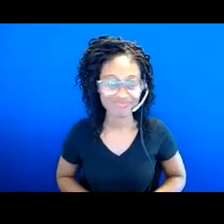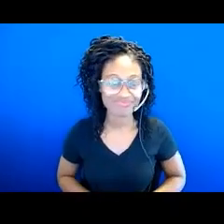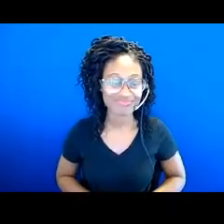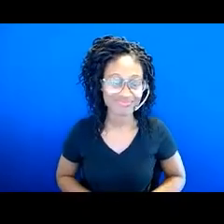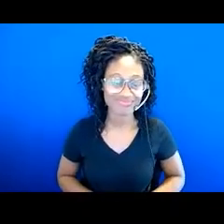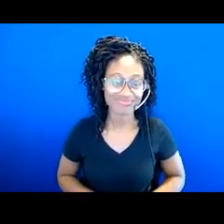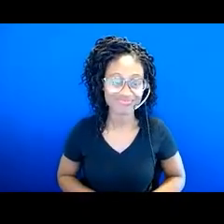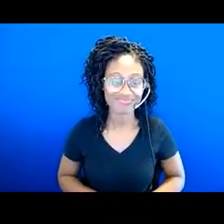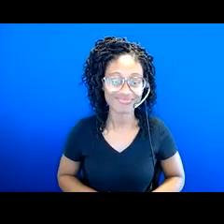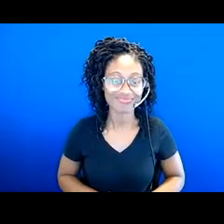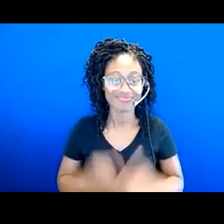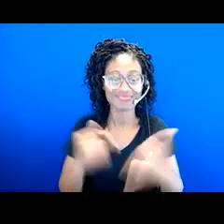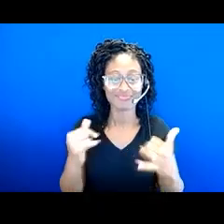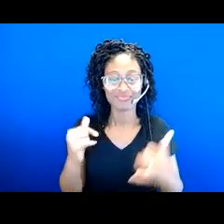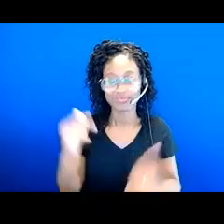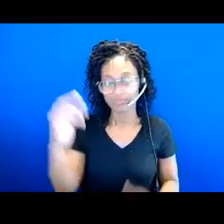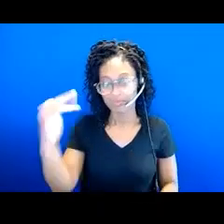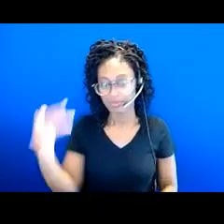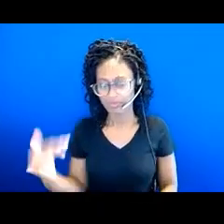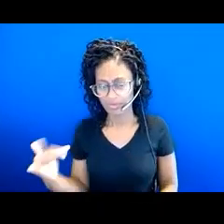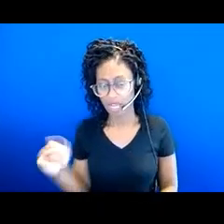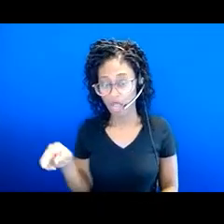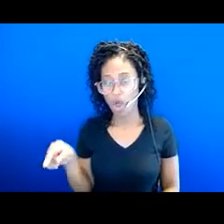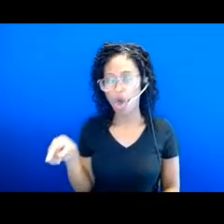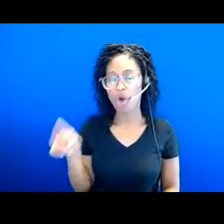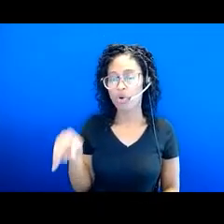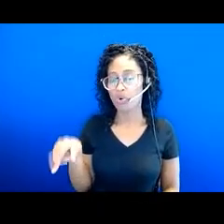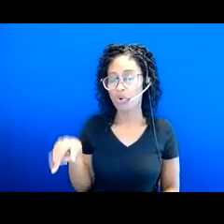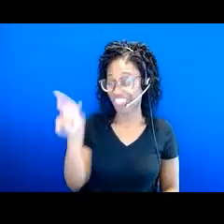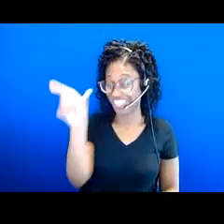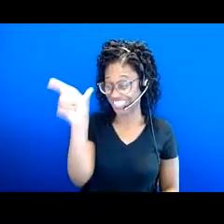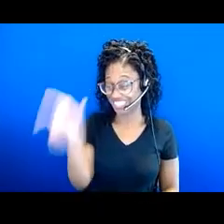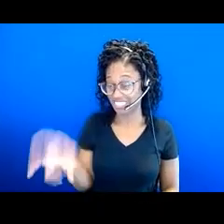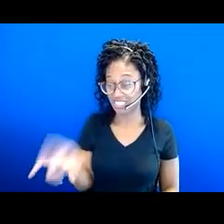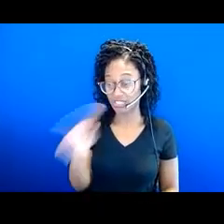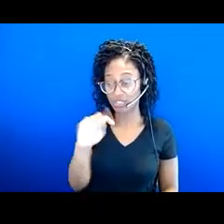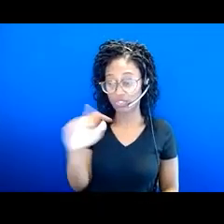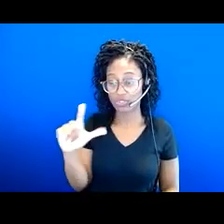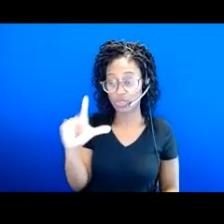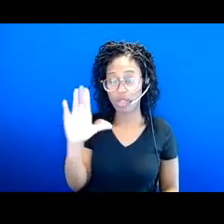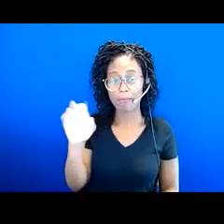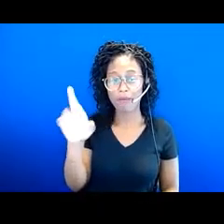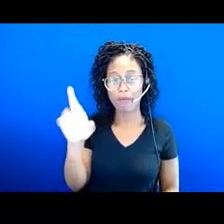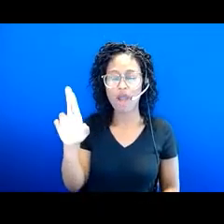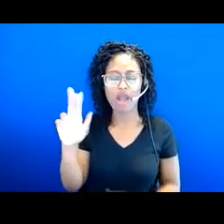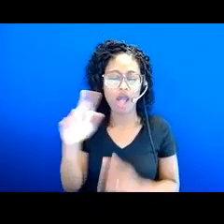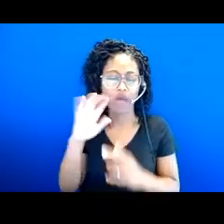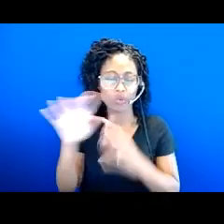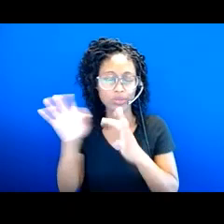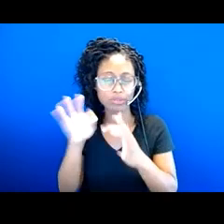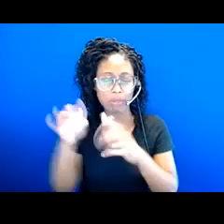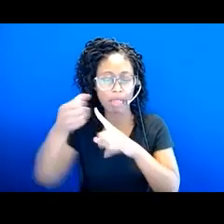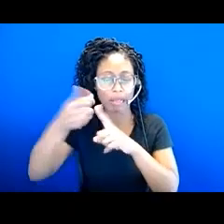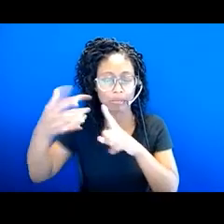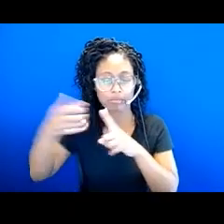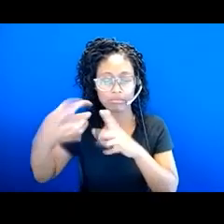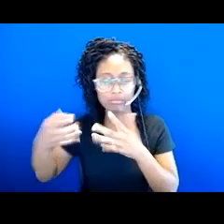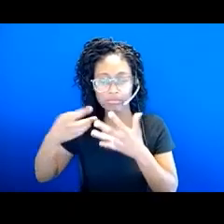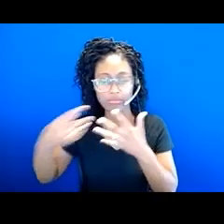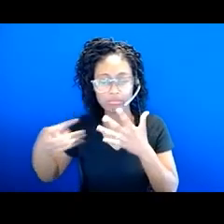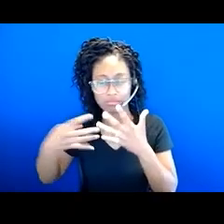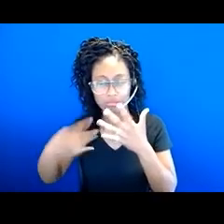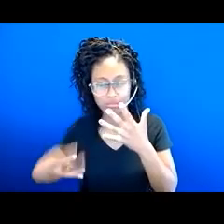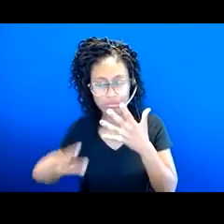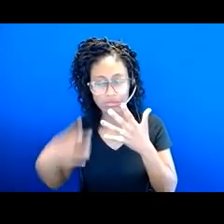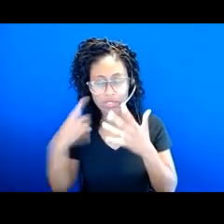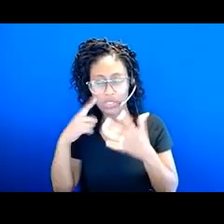Let's take a look over here. This main toolbar, I'll get to all the functions here shortly, but you can also